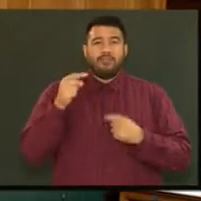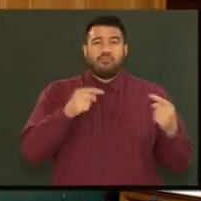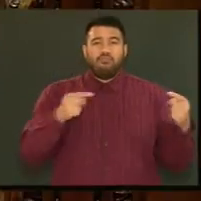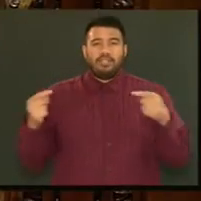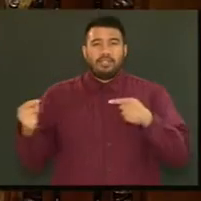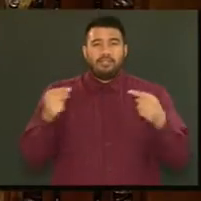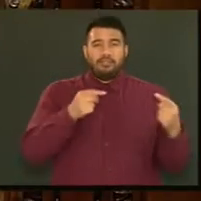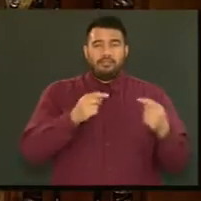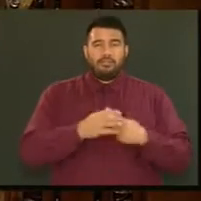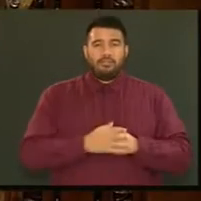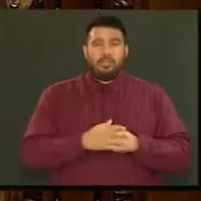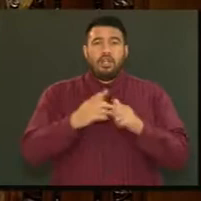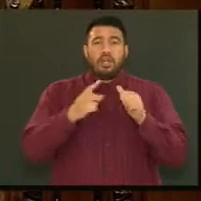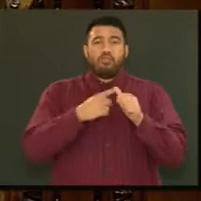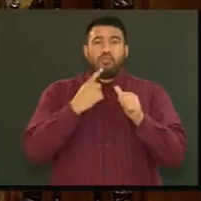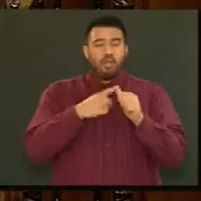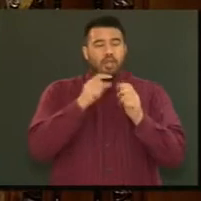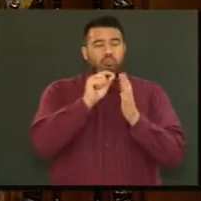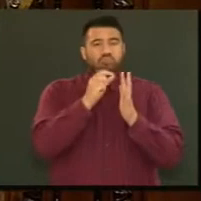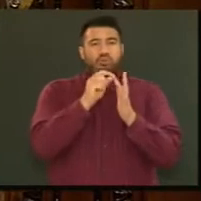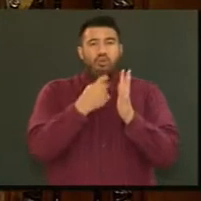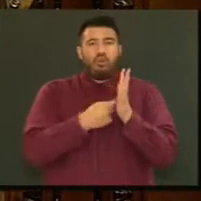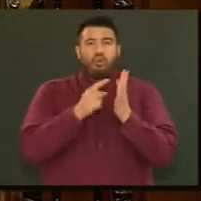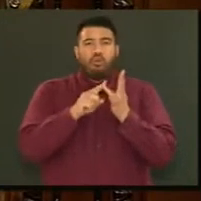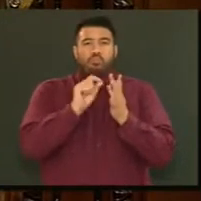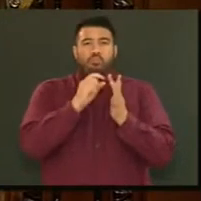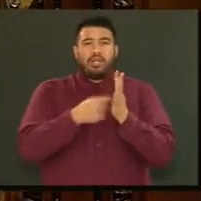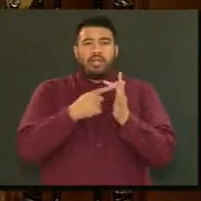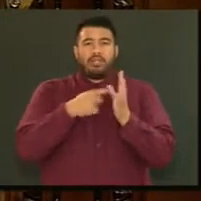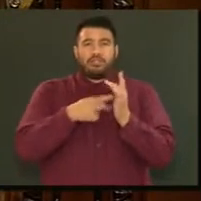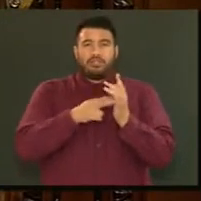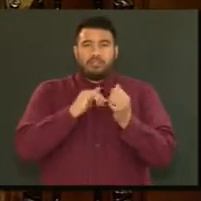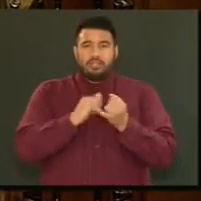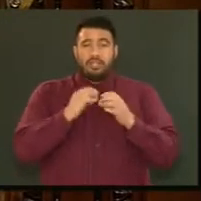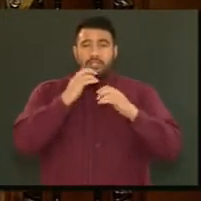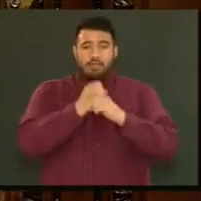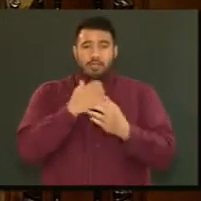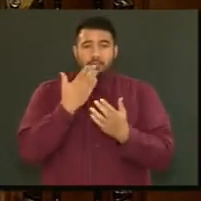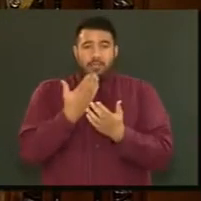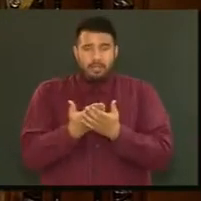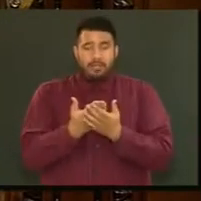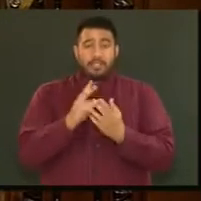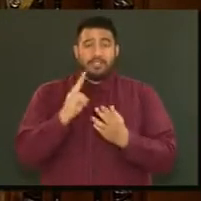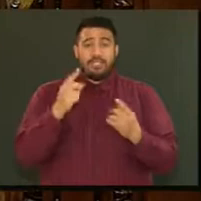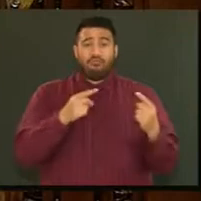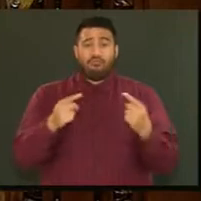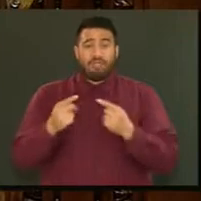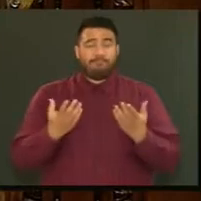The Appropriations 2017-18 Estimates Bill is set down for second reading